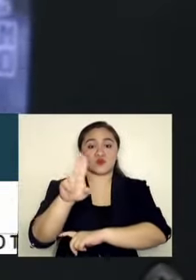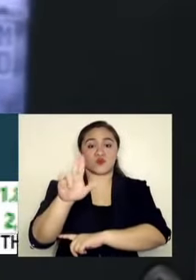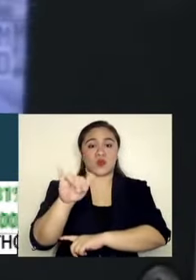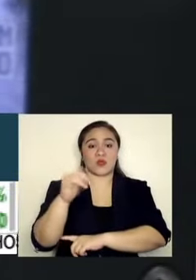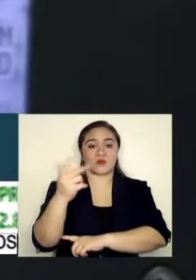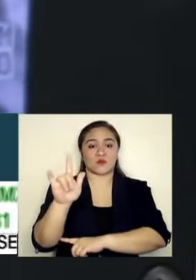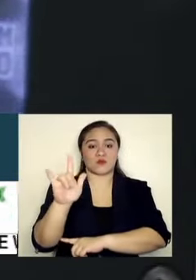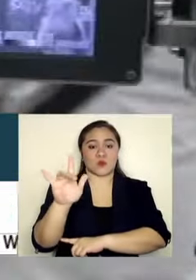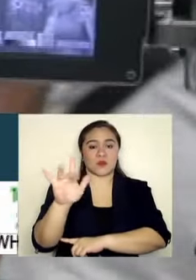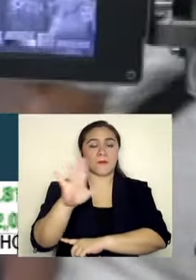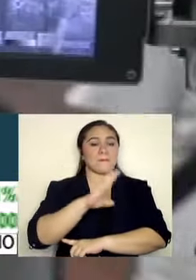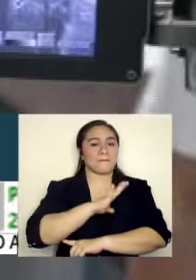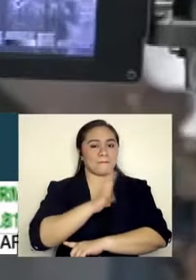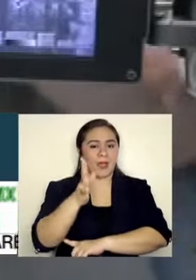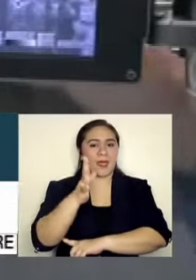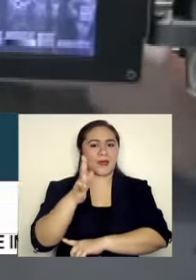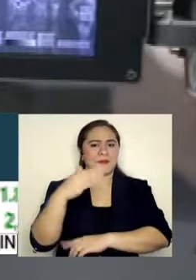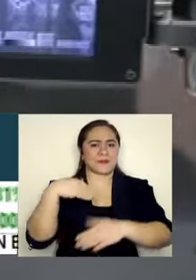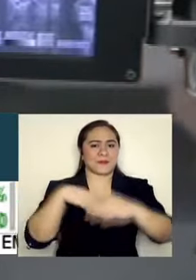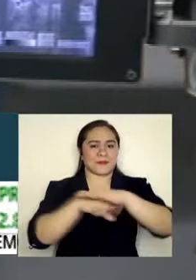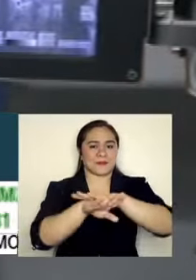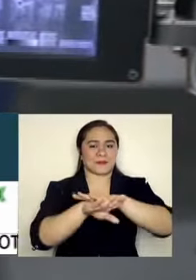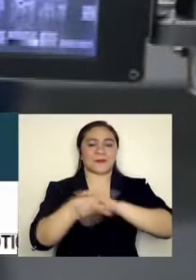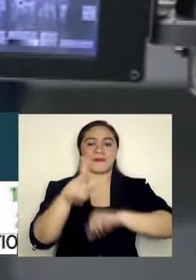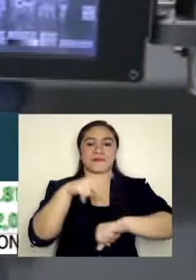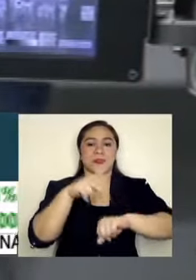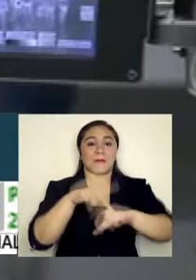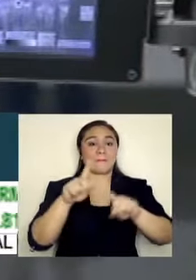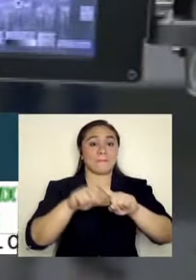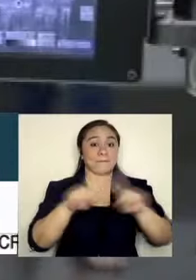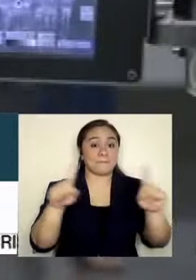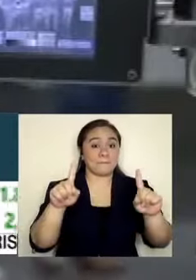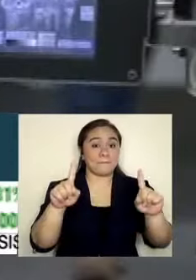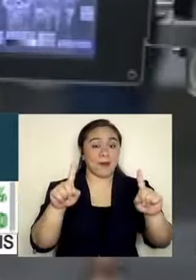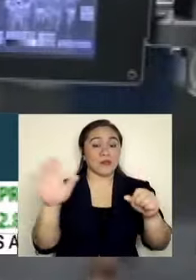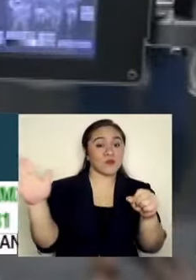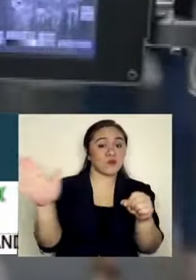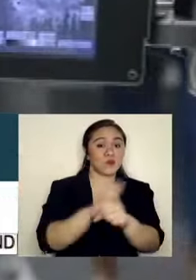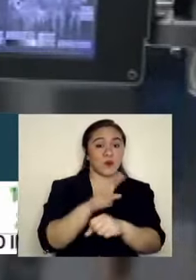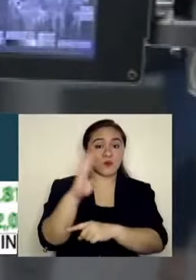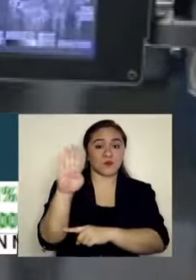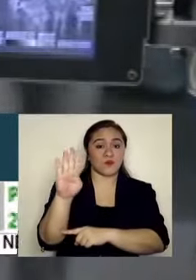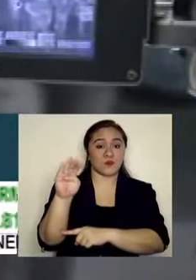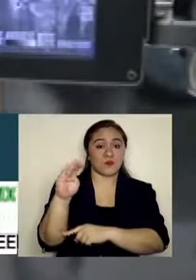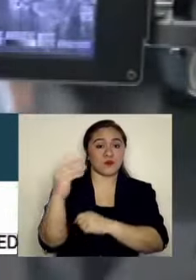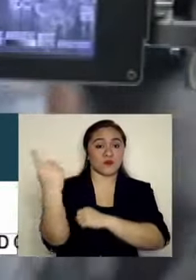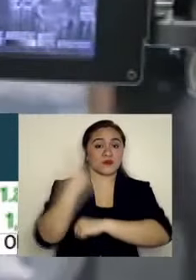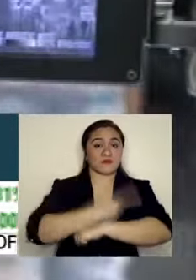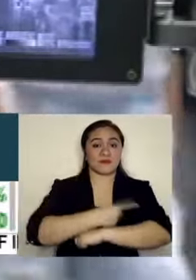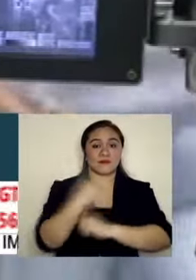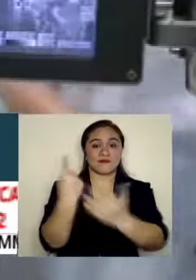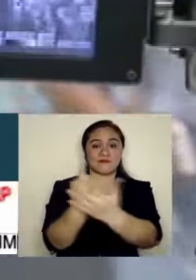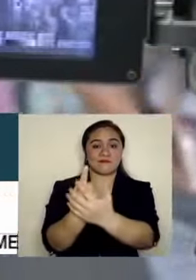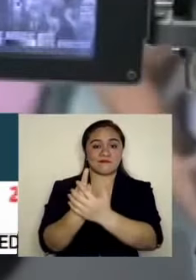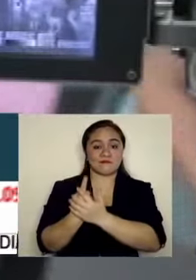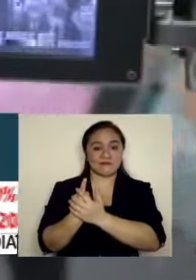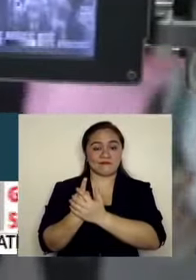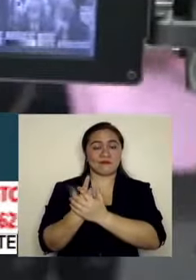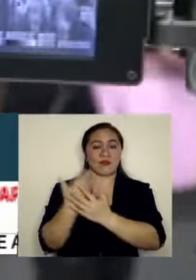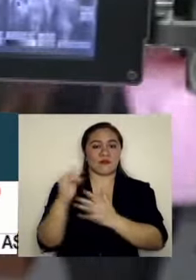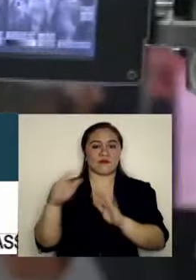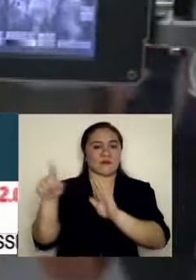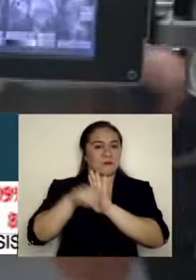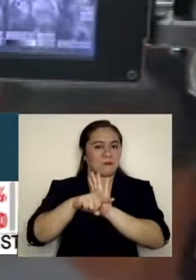pong makapasok sa bansa, pero subject to full 14-day facility quarantine, notwithstanding po kung negatibo ang